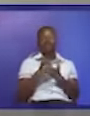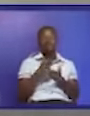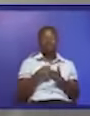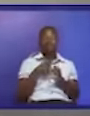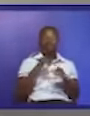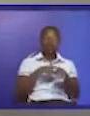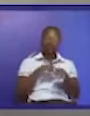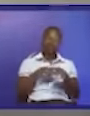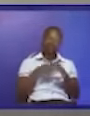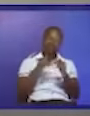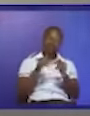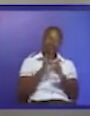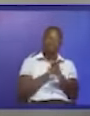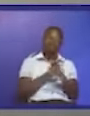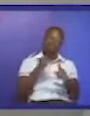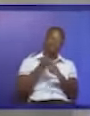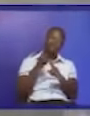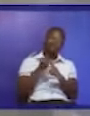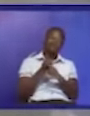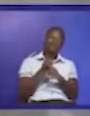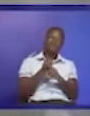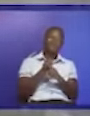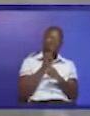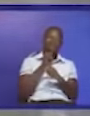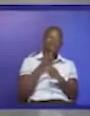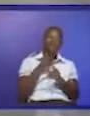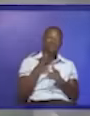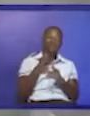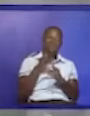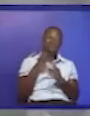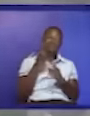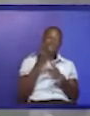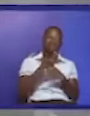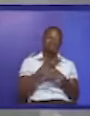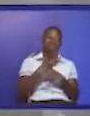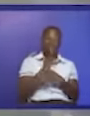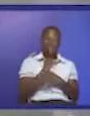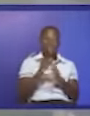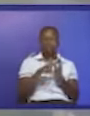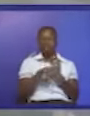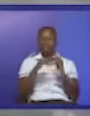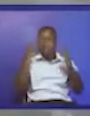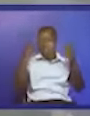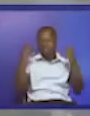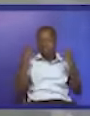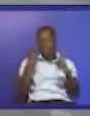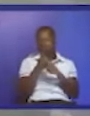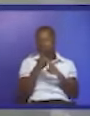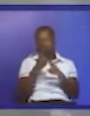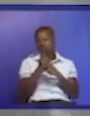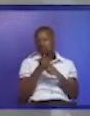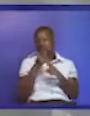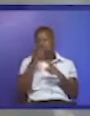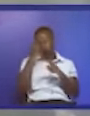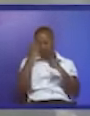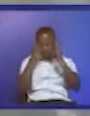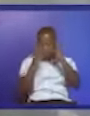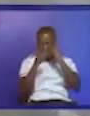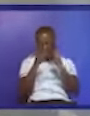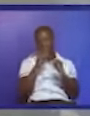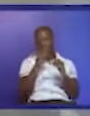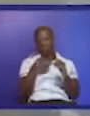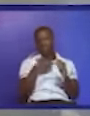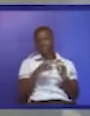time, the king would ignore her. The Bible says, but for her, the judge, it says, but for her importunity,